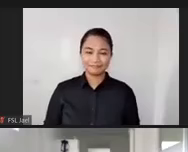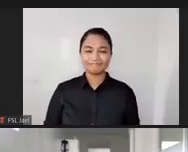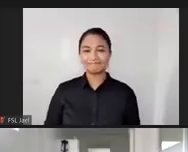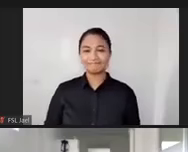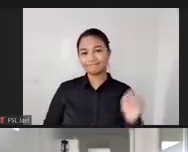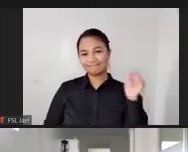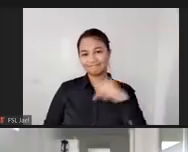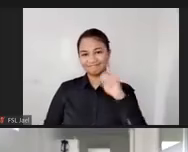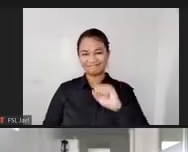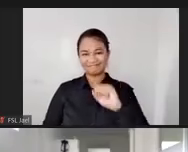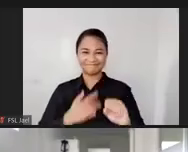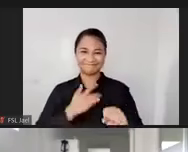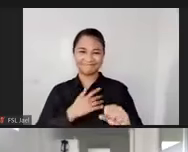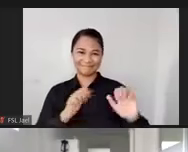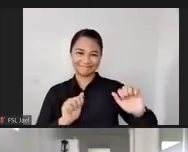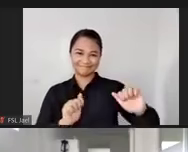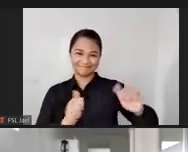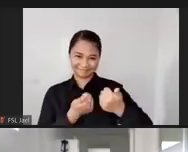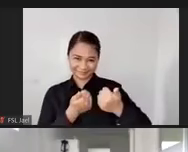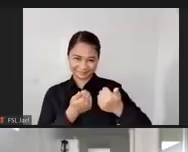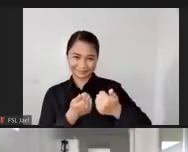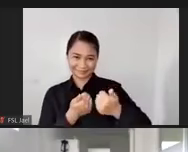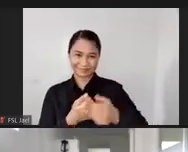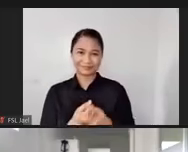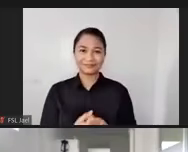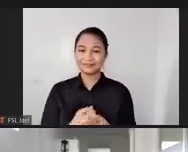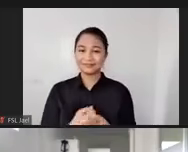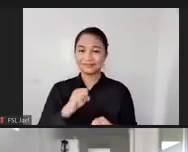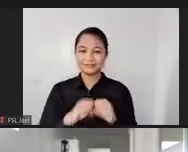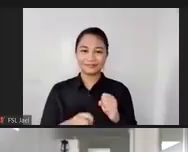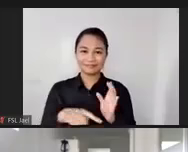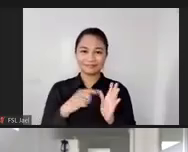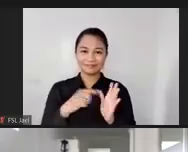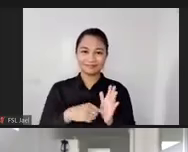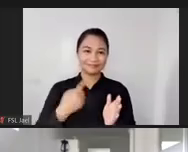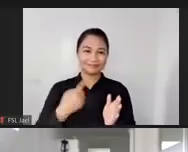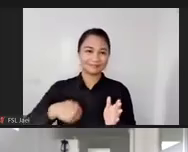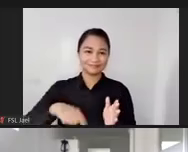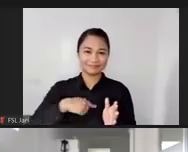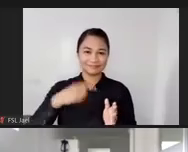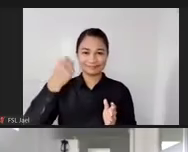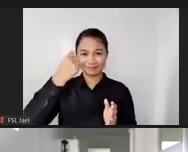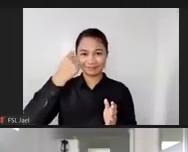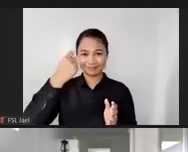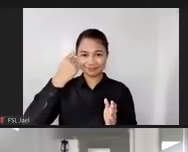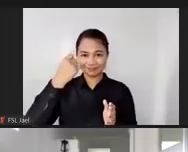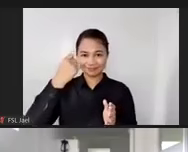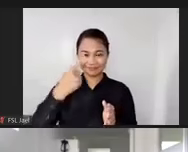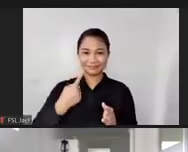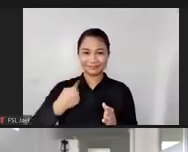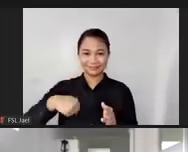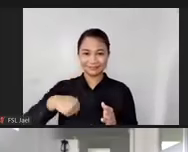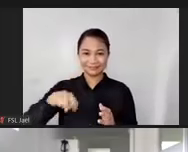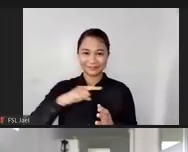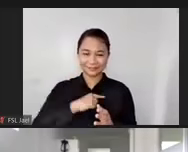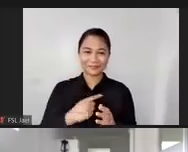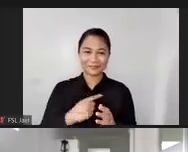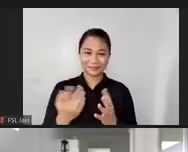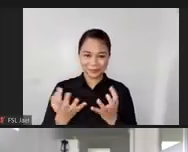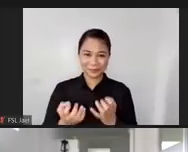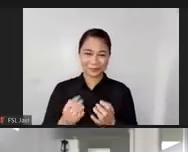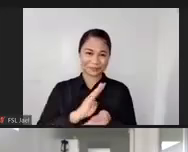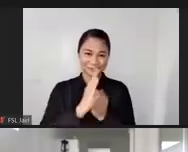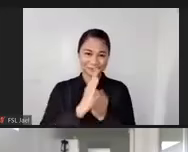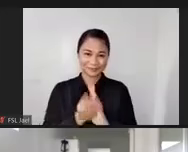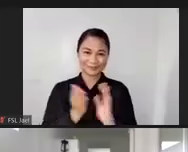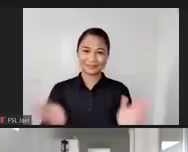to do things, we still get encouraged by each other. We still need to get pushed by each other. So, you know, I think it's